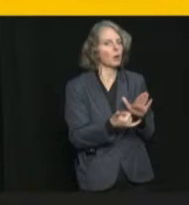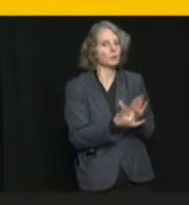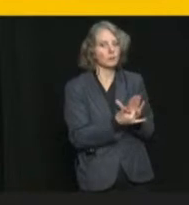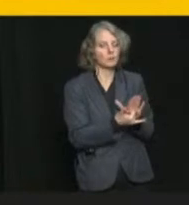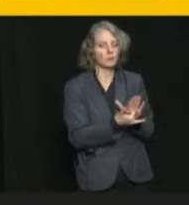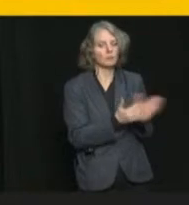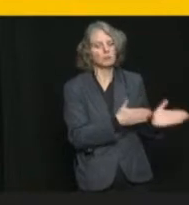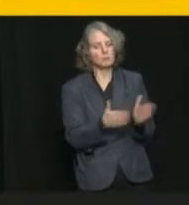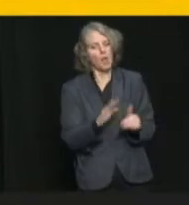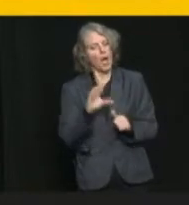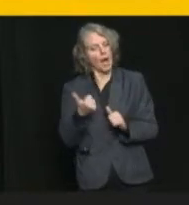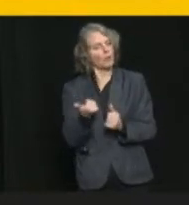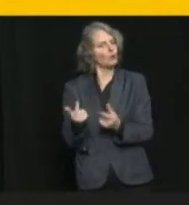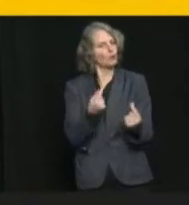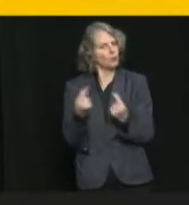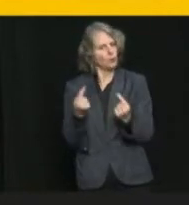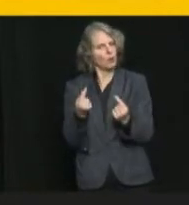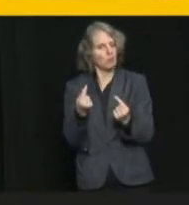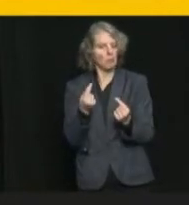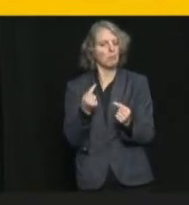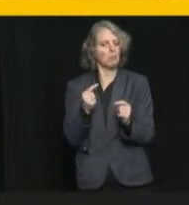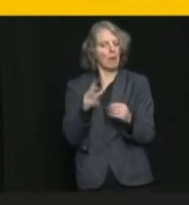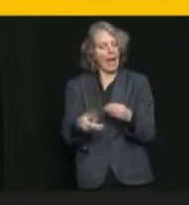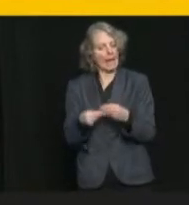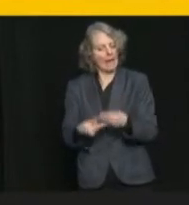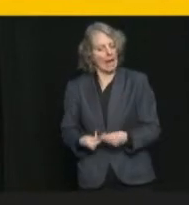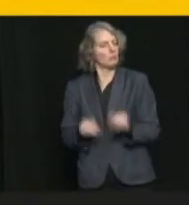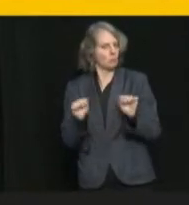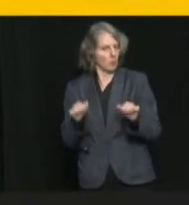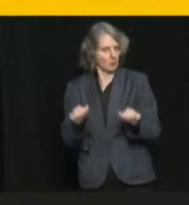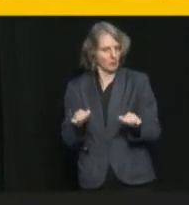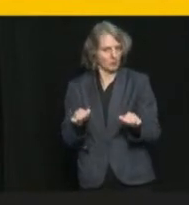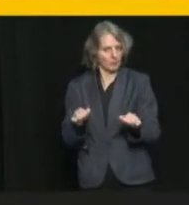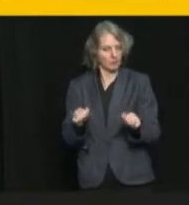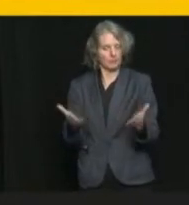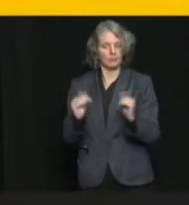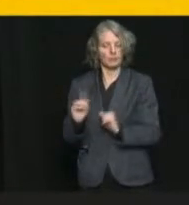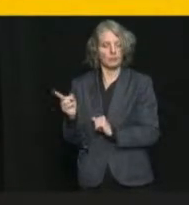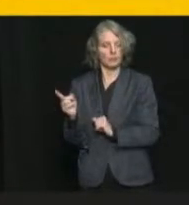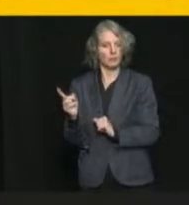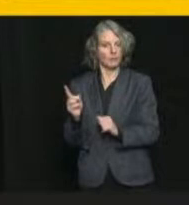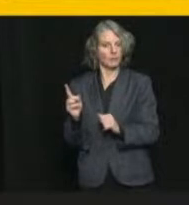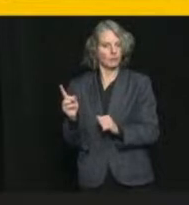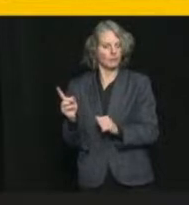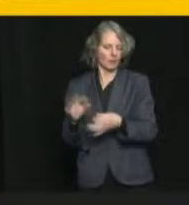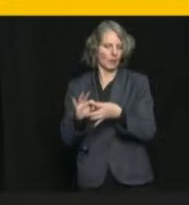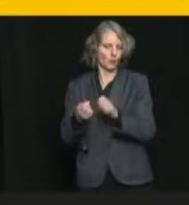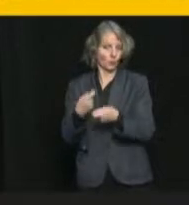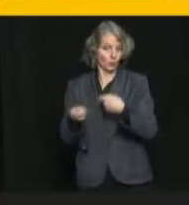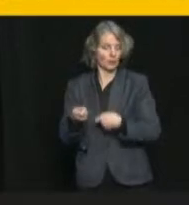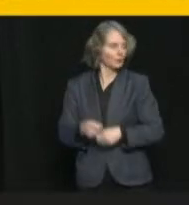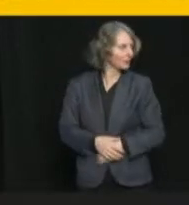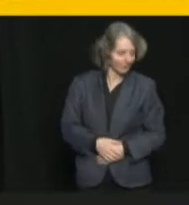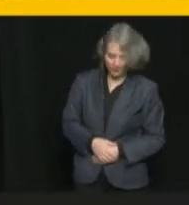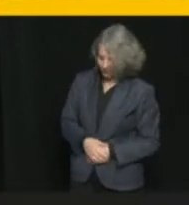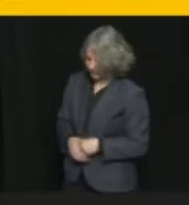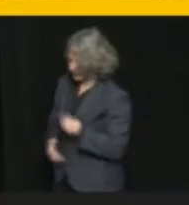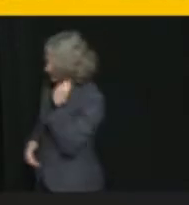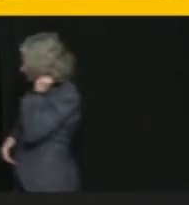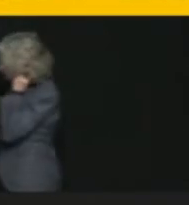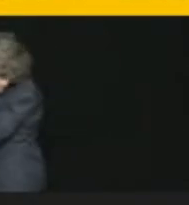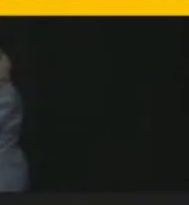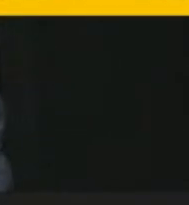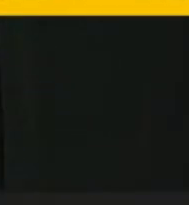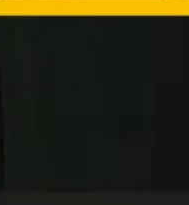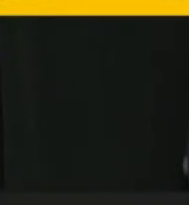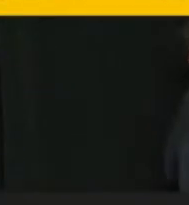else we can do that will be effective to protect Canadians. Question from Radio-Canada. Now, looking at the projections that we